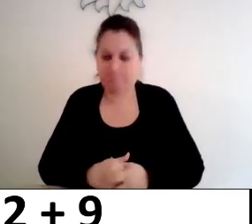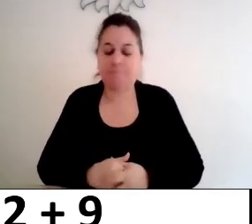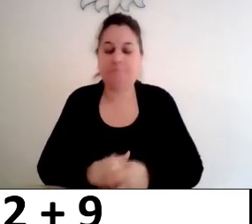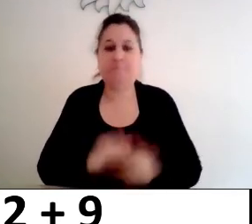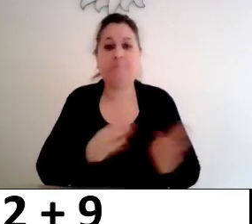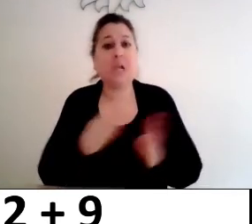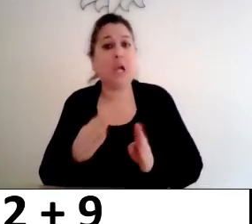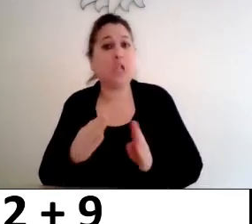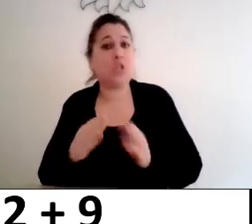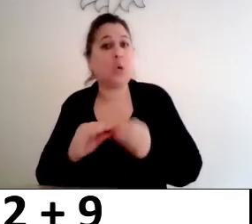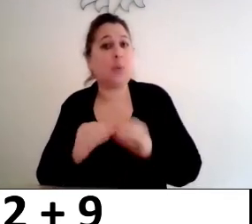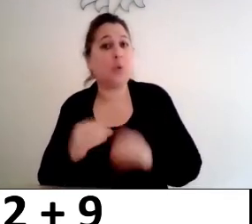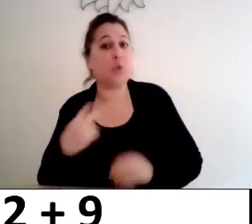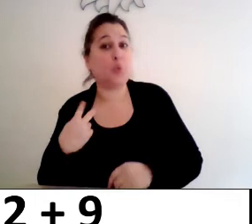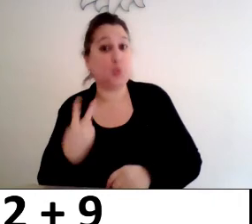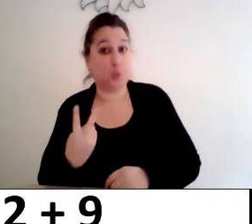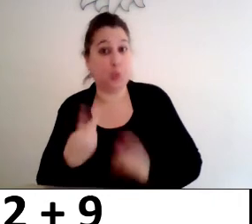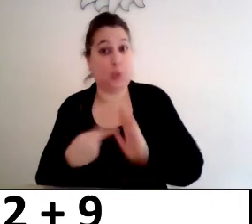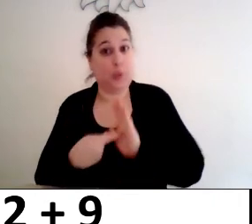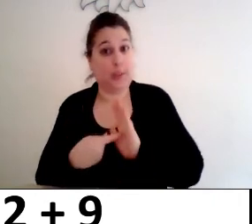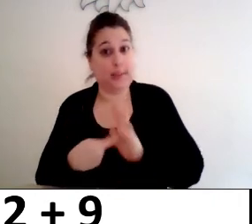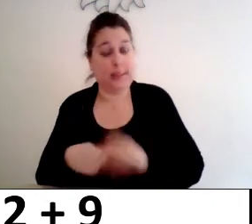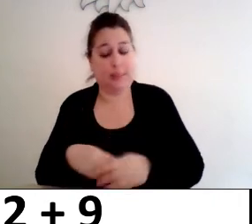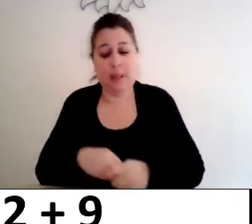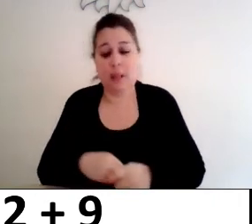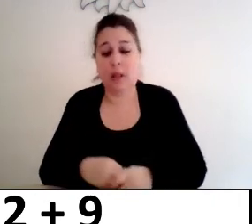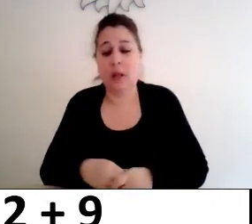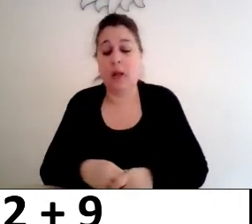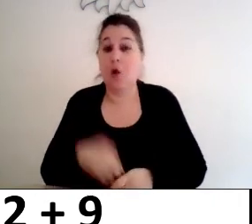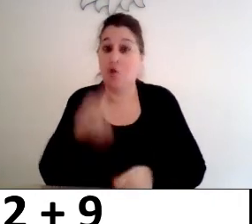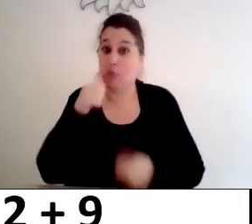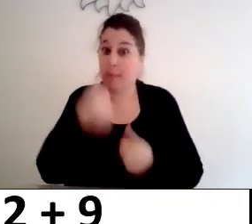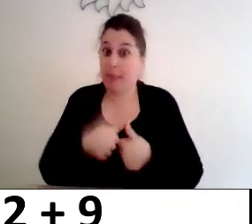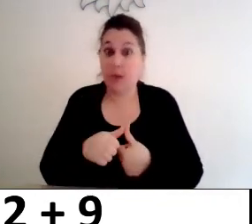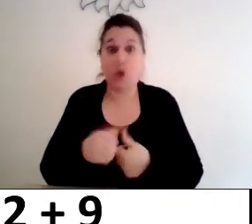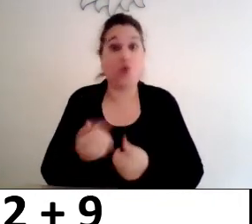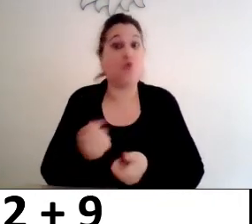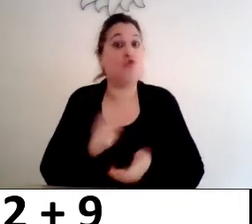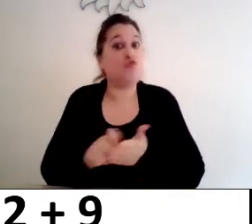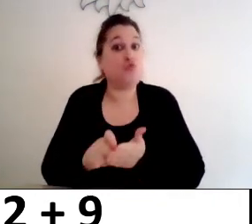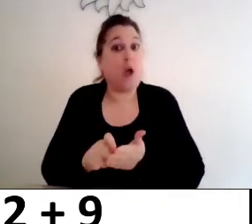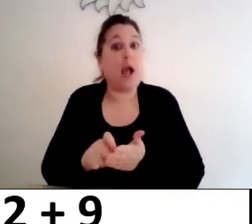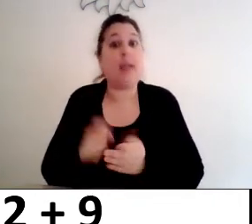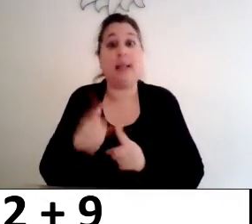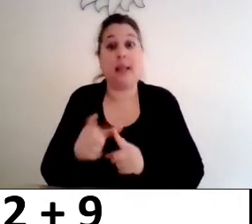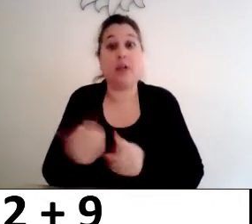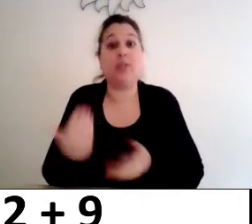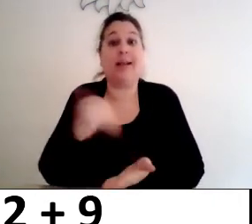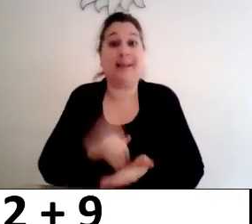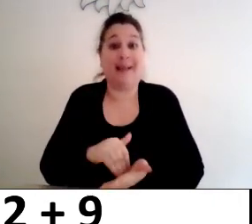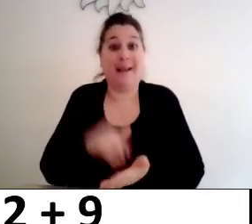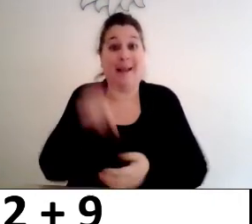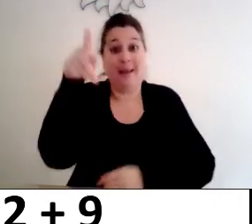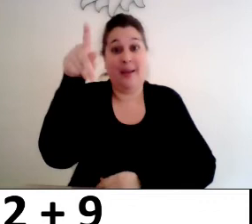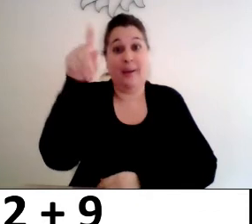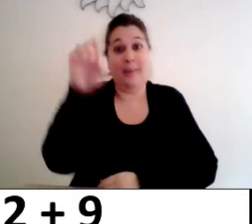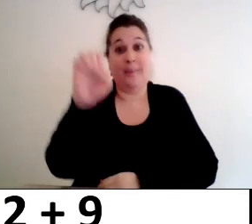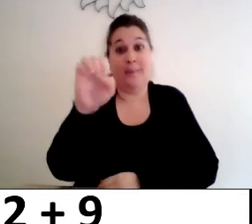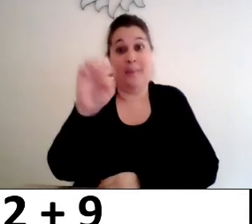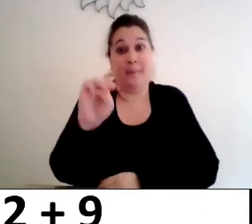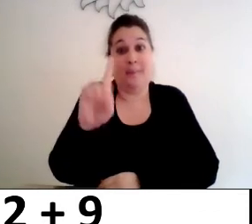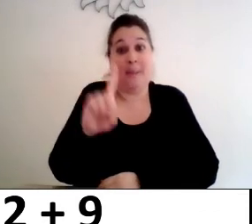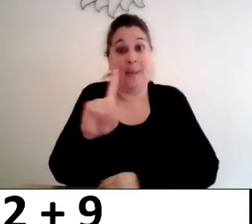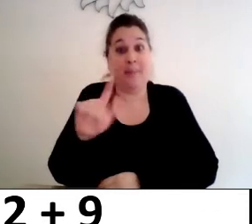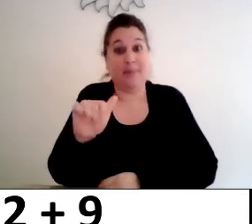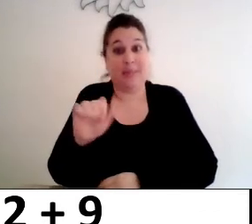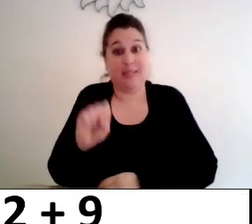we remember. Remember, every time for each problem, you should be writing down PEMDAS. All right, our thinking should